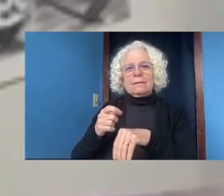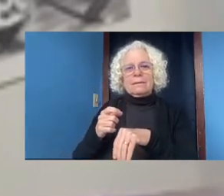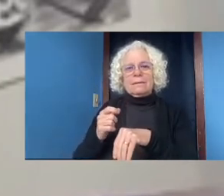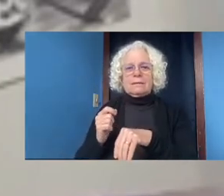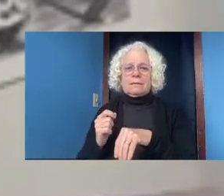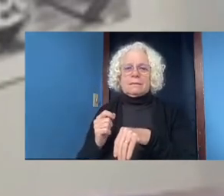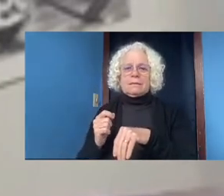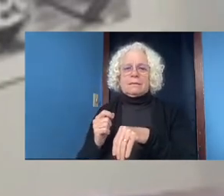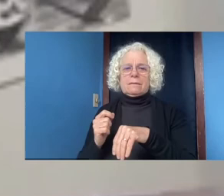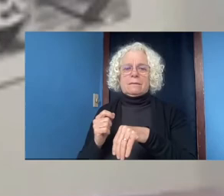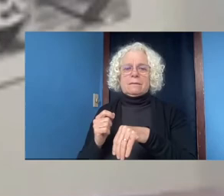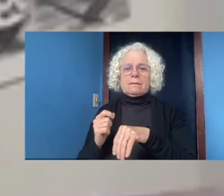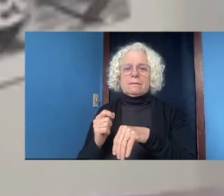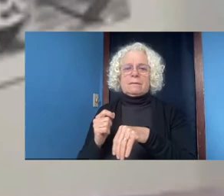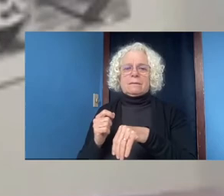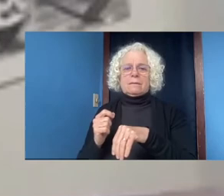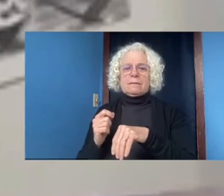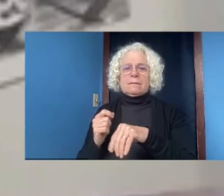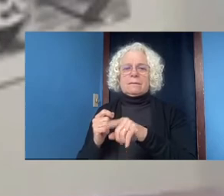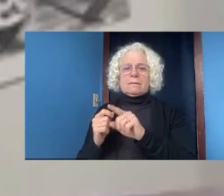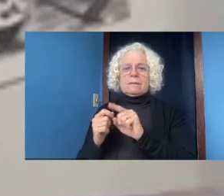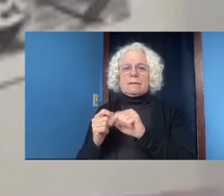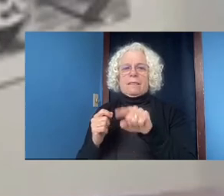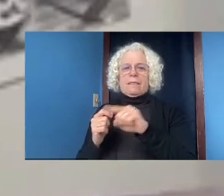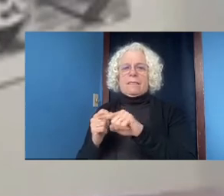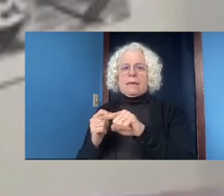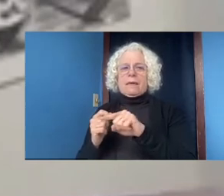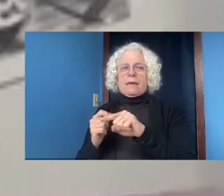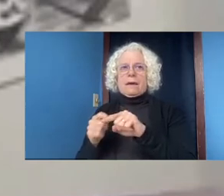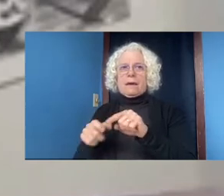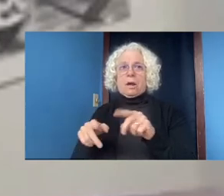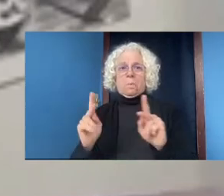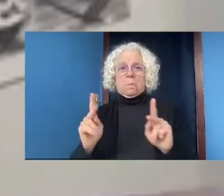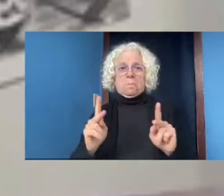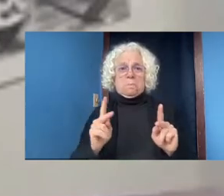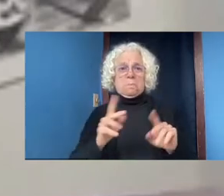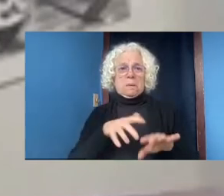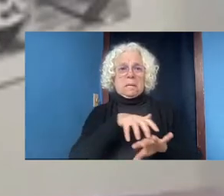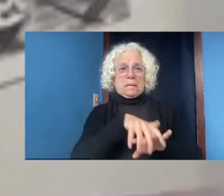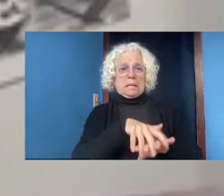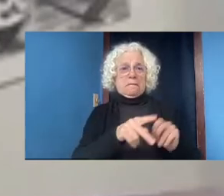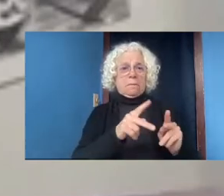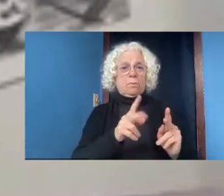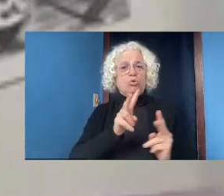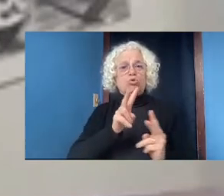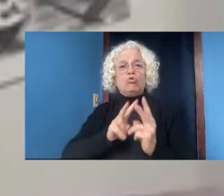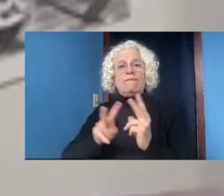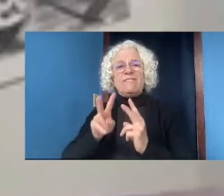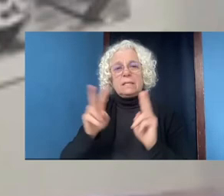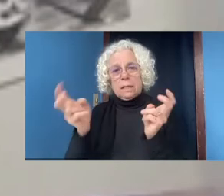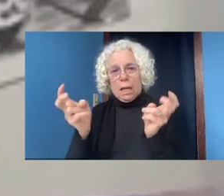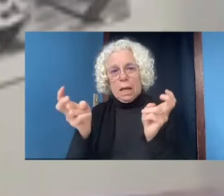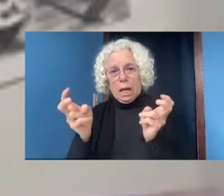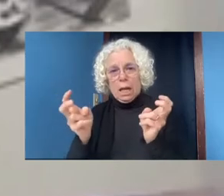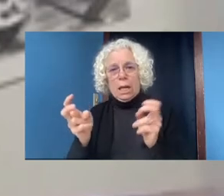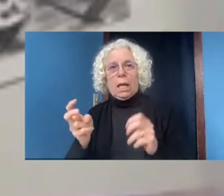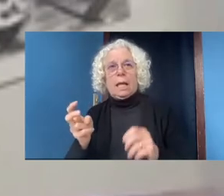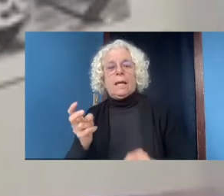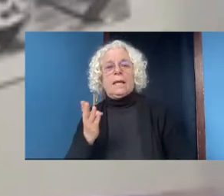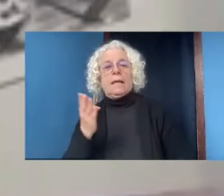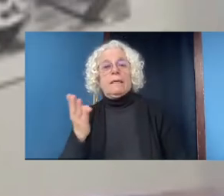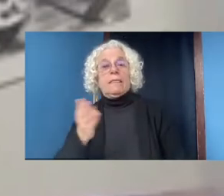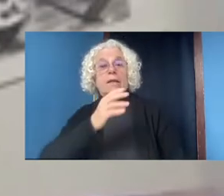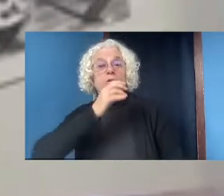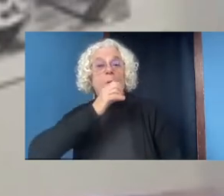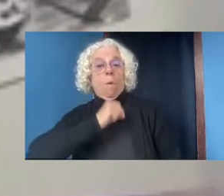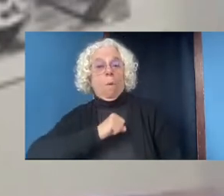a visitation practically on that land. What they offer is an old broken down house that they want us to put